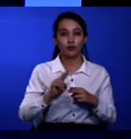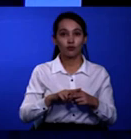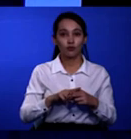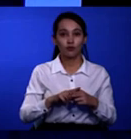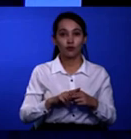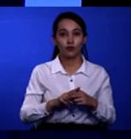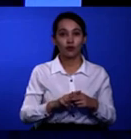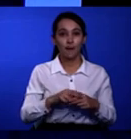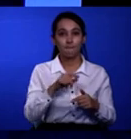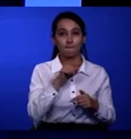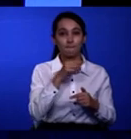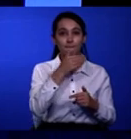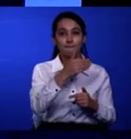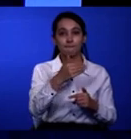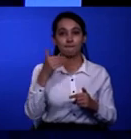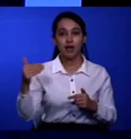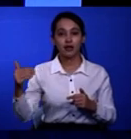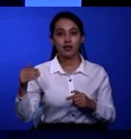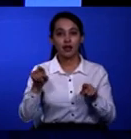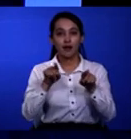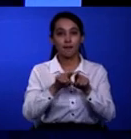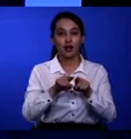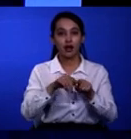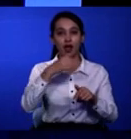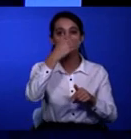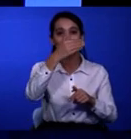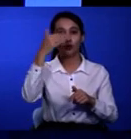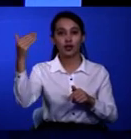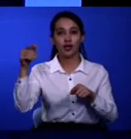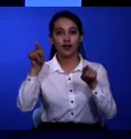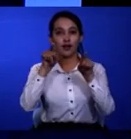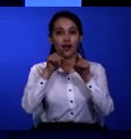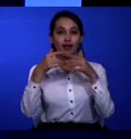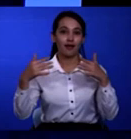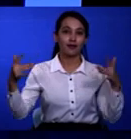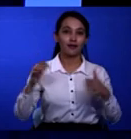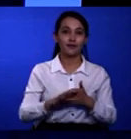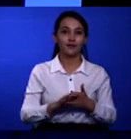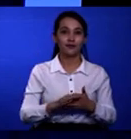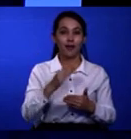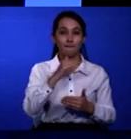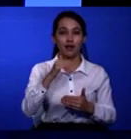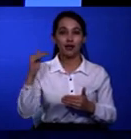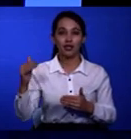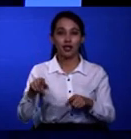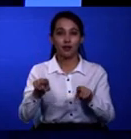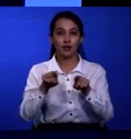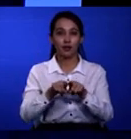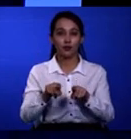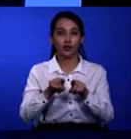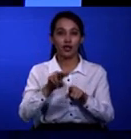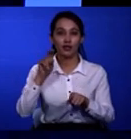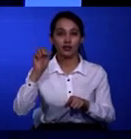yerda maxrajlari bir xil, suratlari har xil. Maxrajlari bir xil bo'lgan